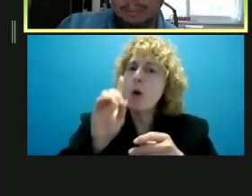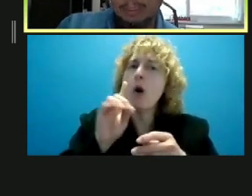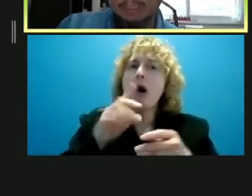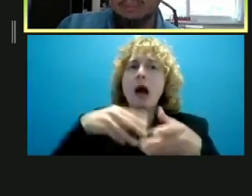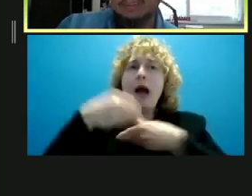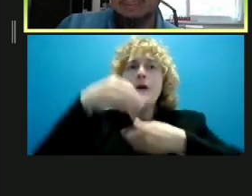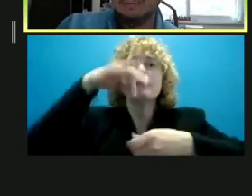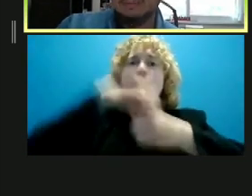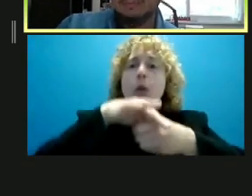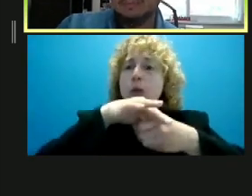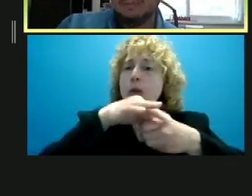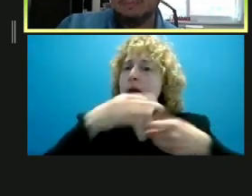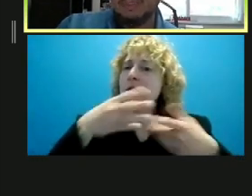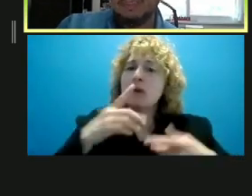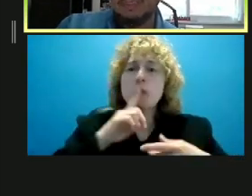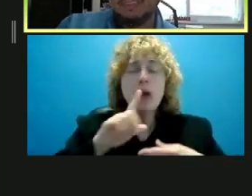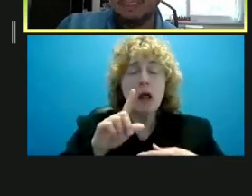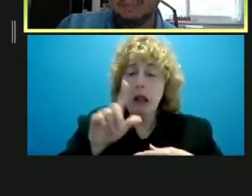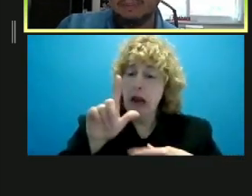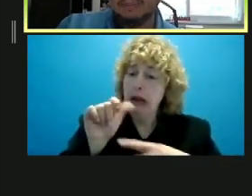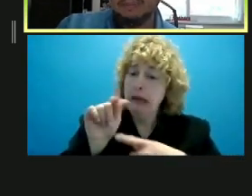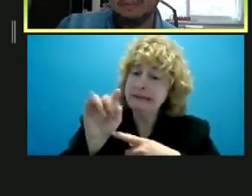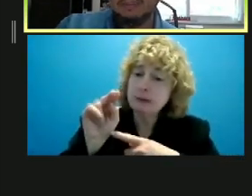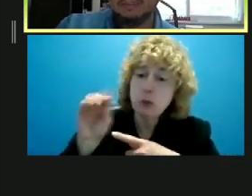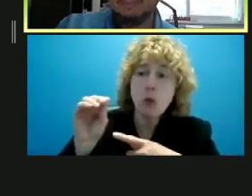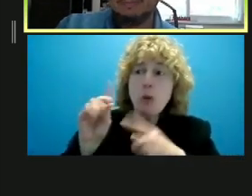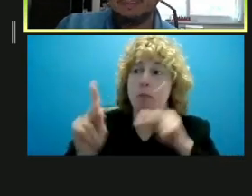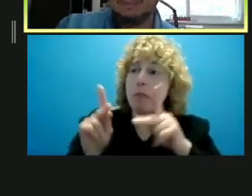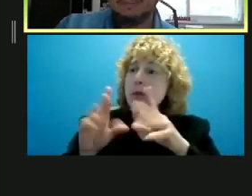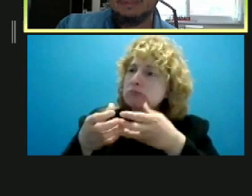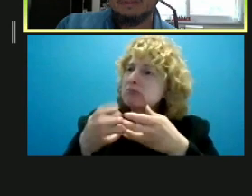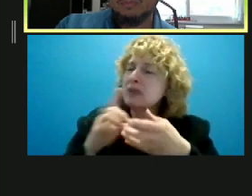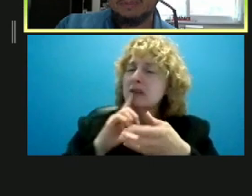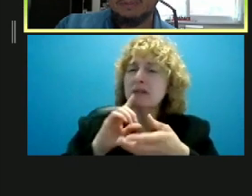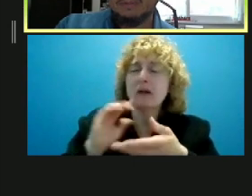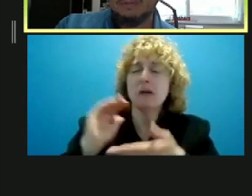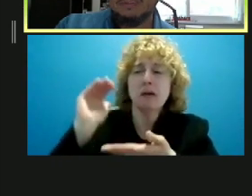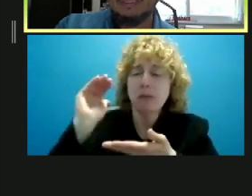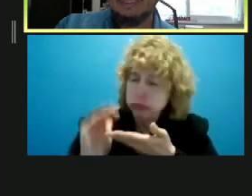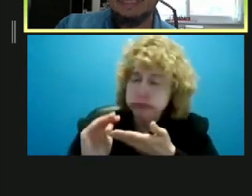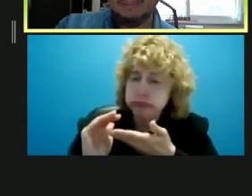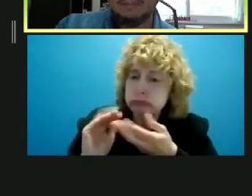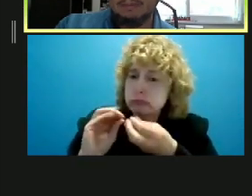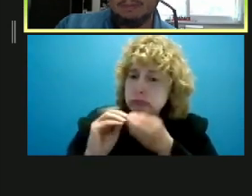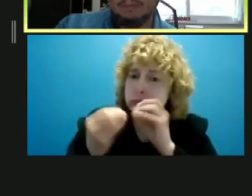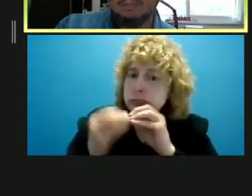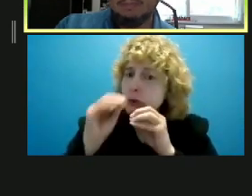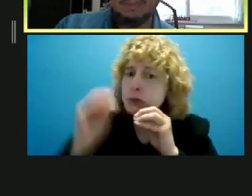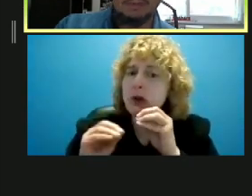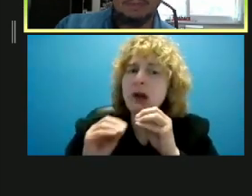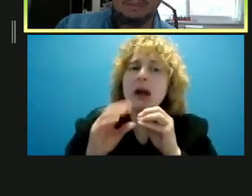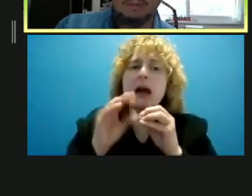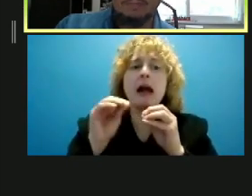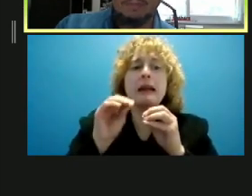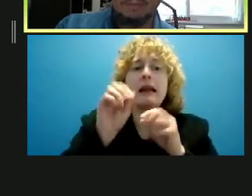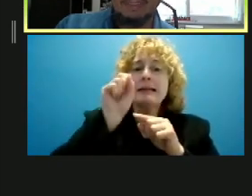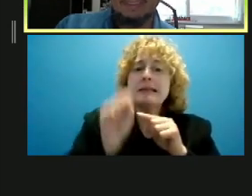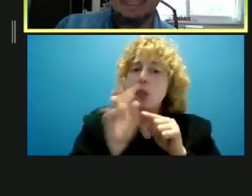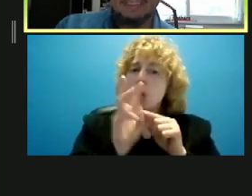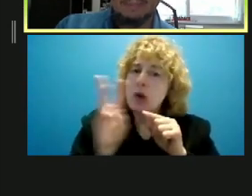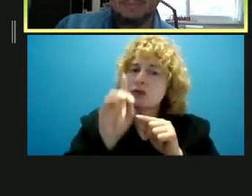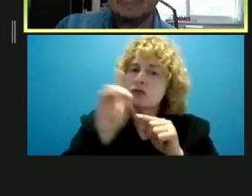And in some, some political analysts speak about the Southwest Detroit as a dead zone because of the low